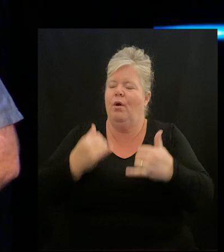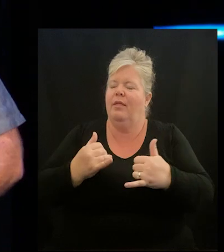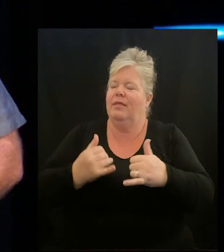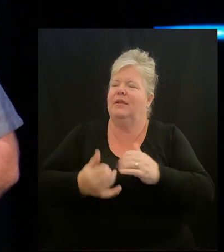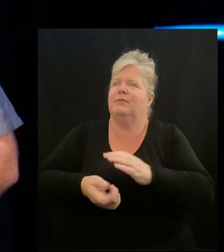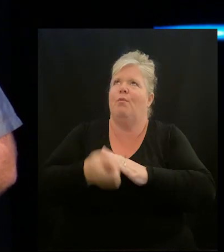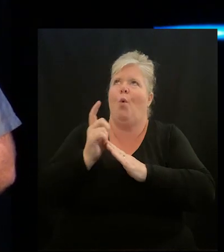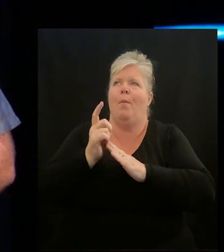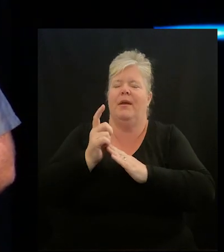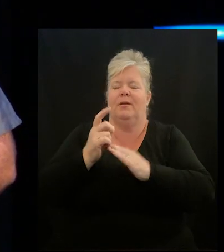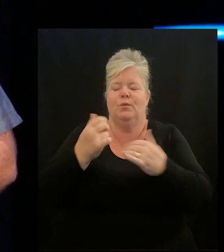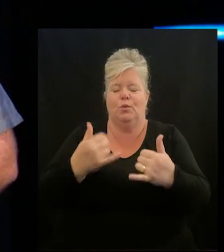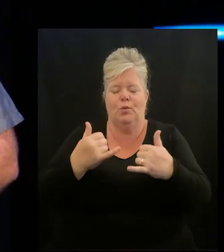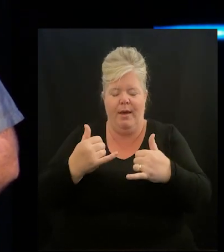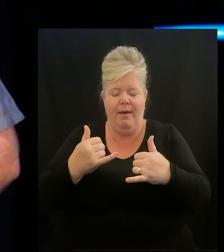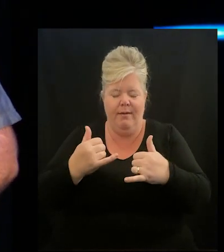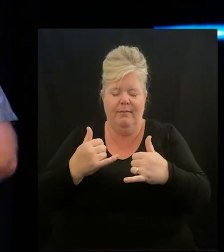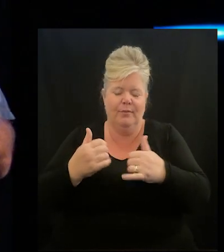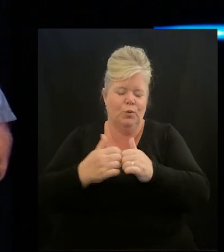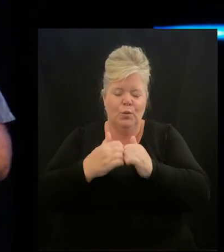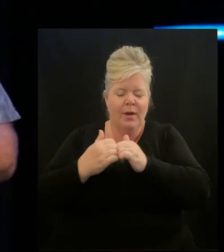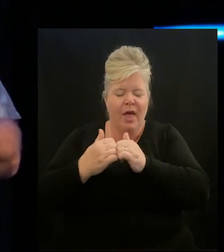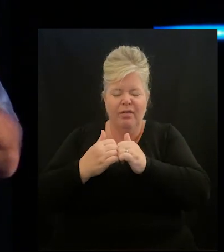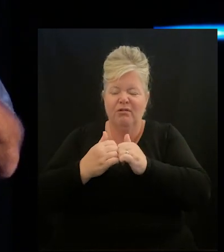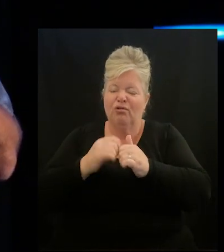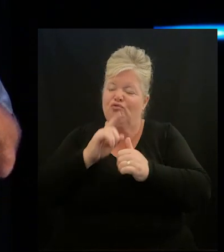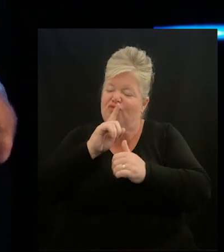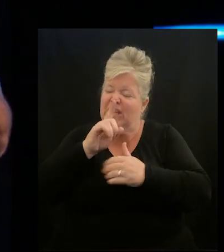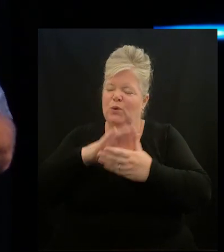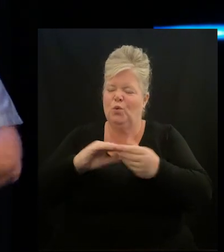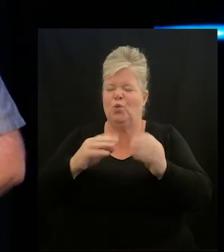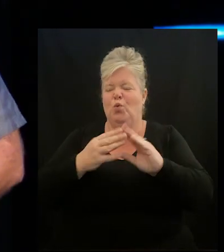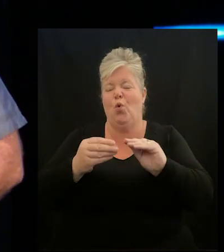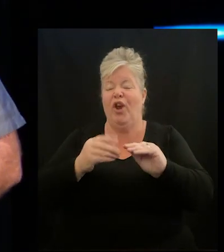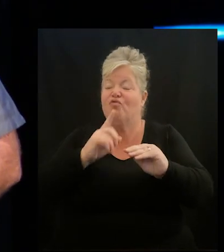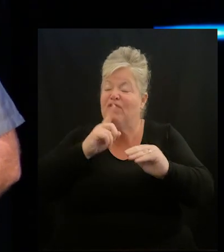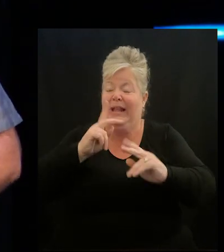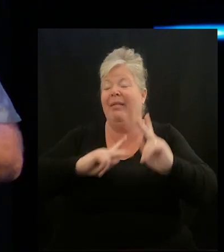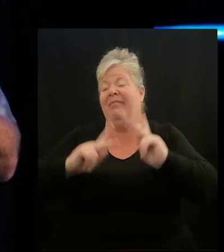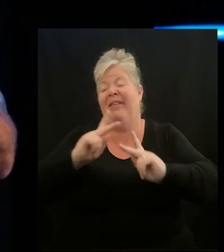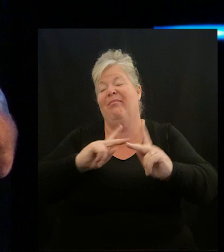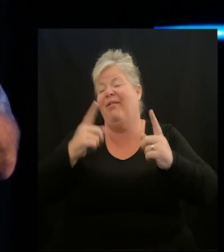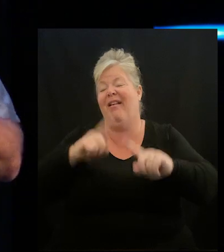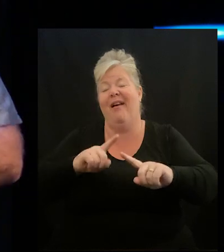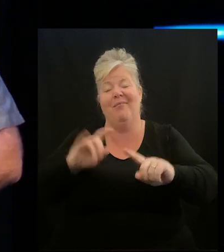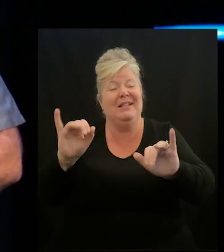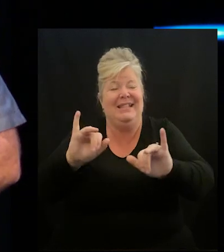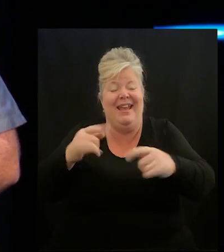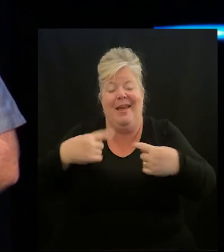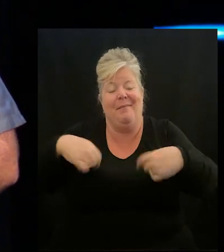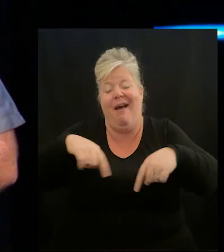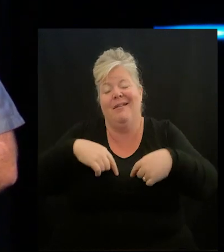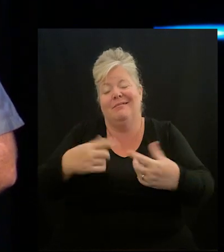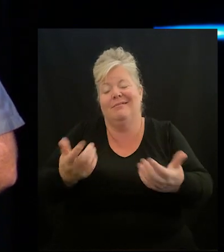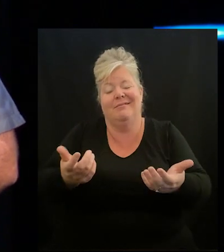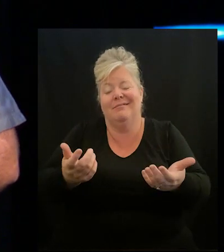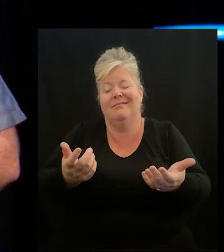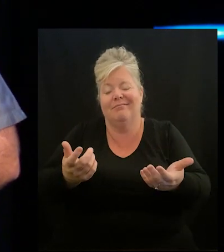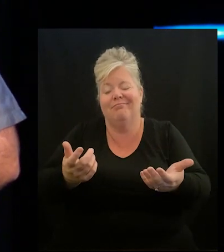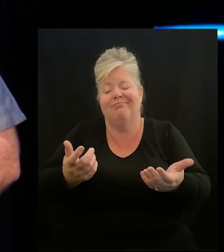moment that we've been able to share, this very real story of real people just like us